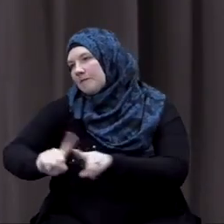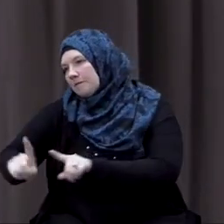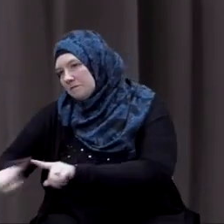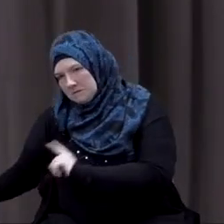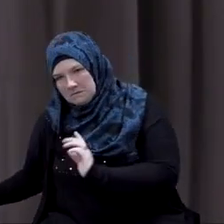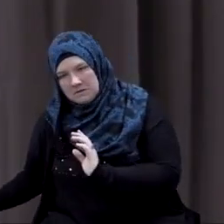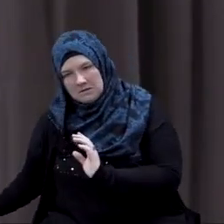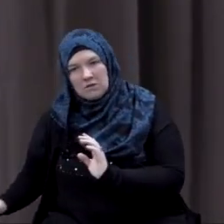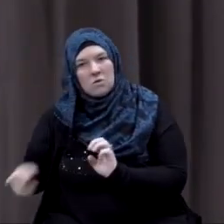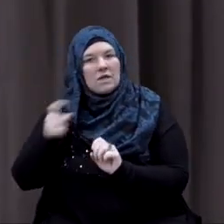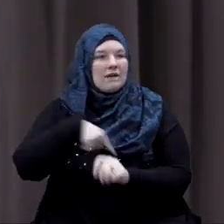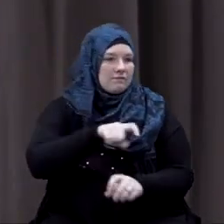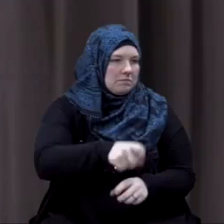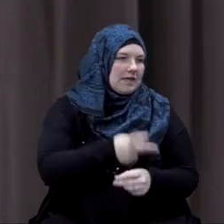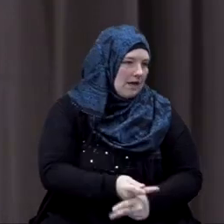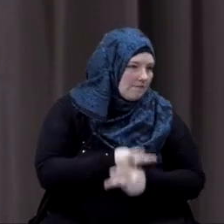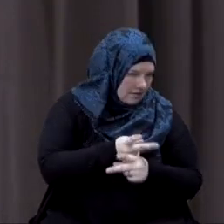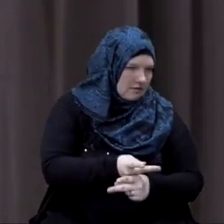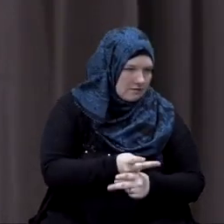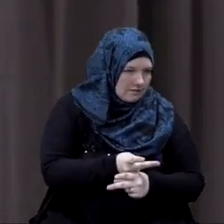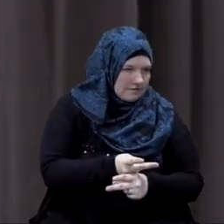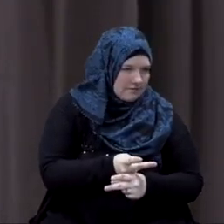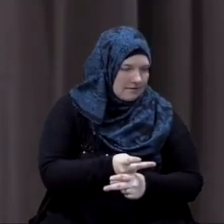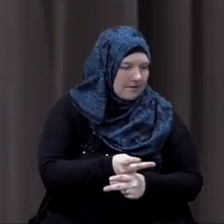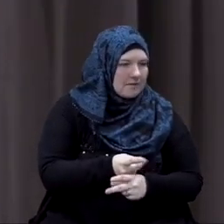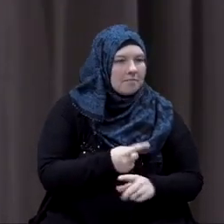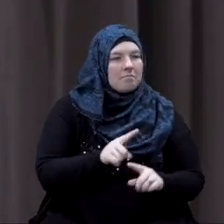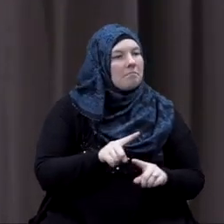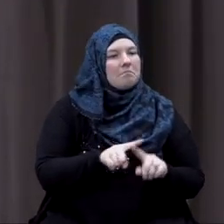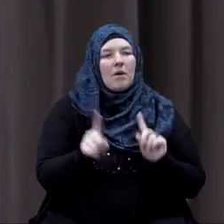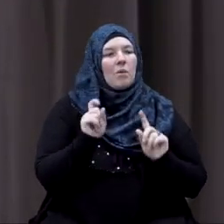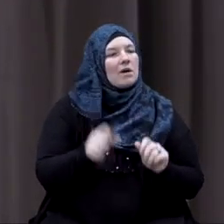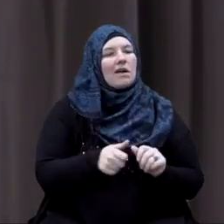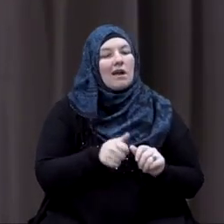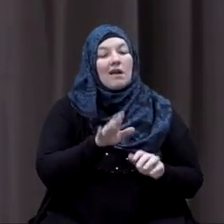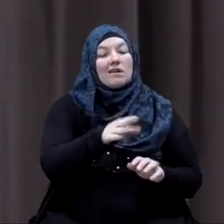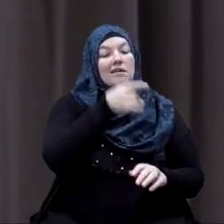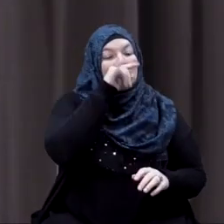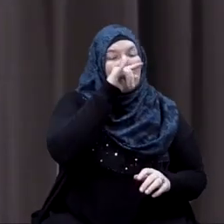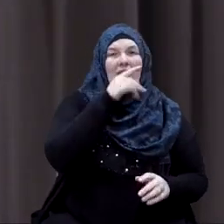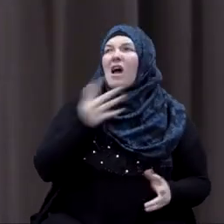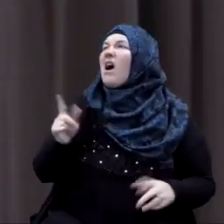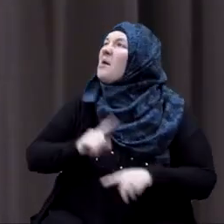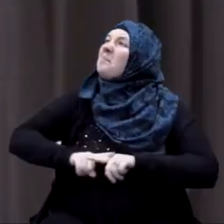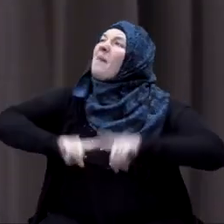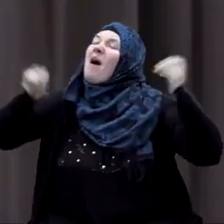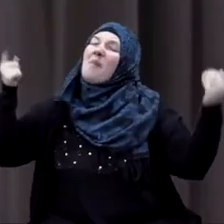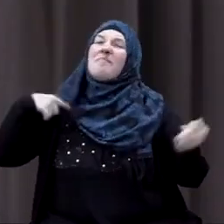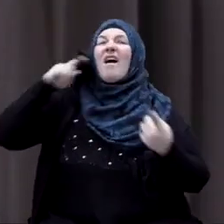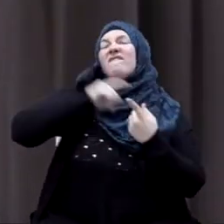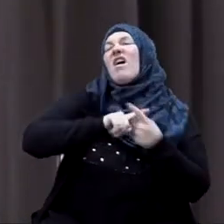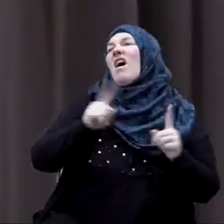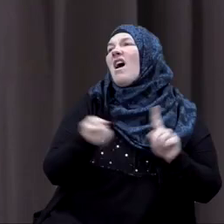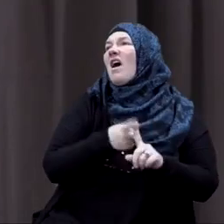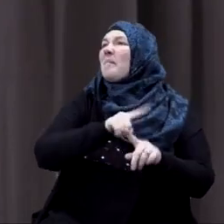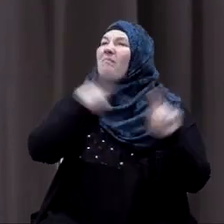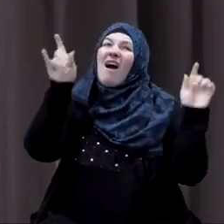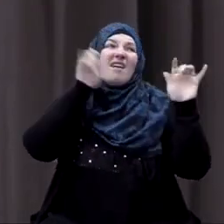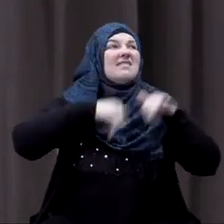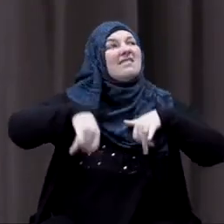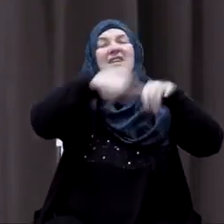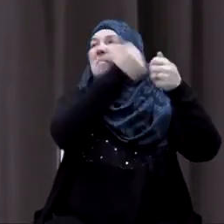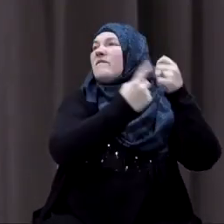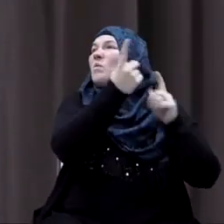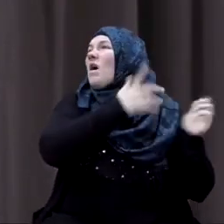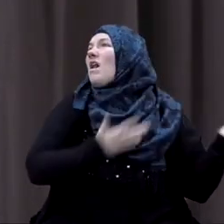So we have to be careful, but we cannot bow down to their pressure as they are bowing down to their